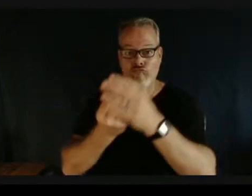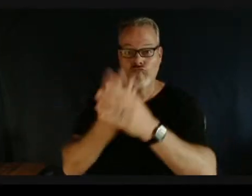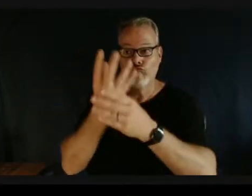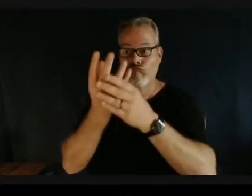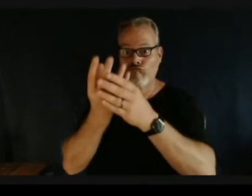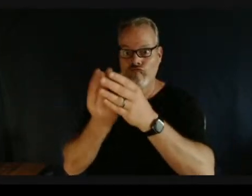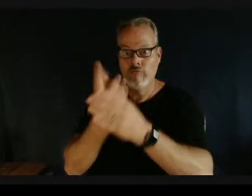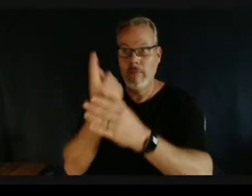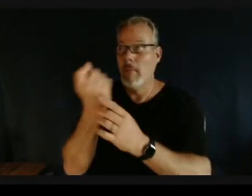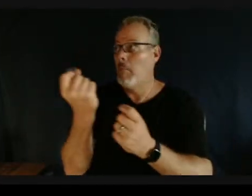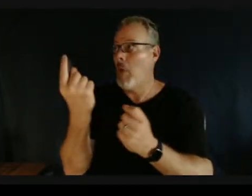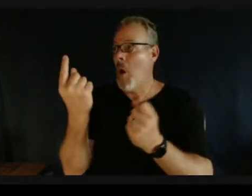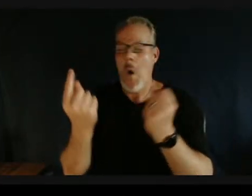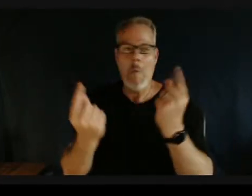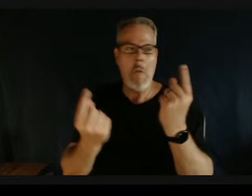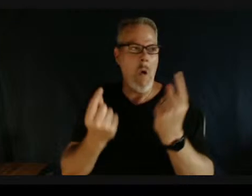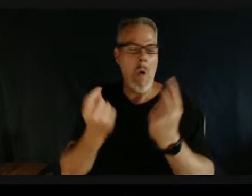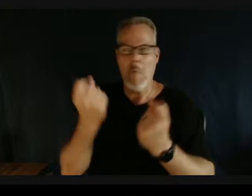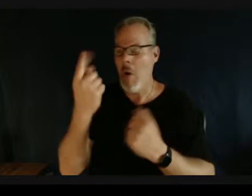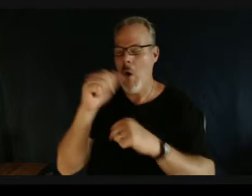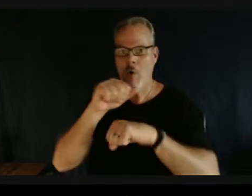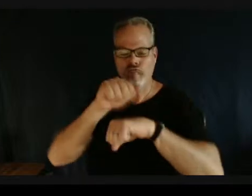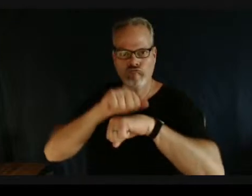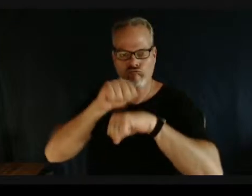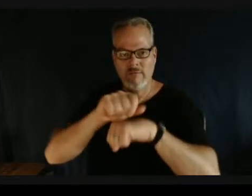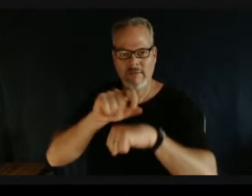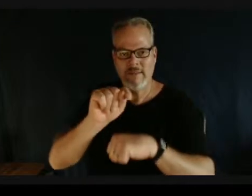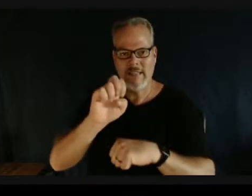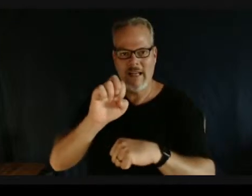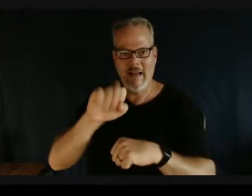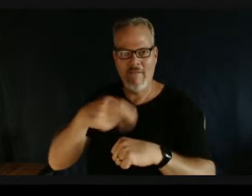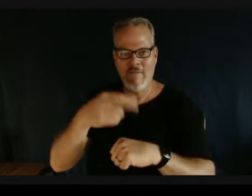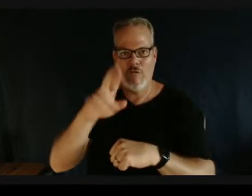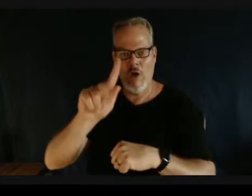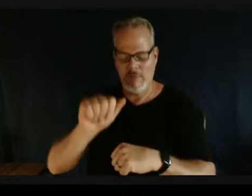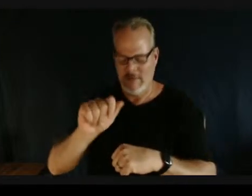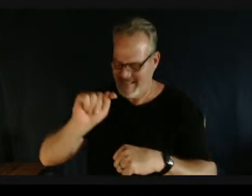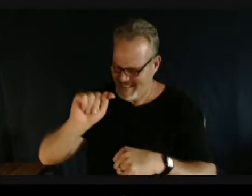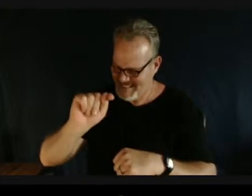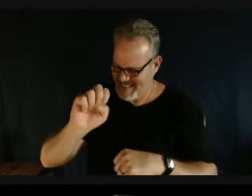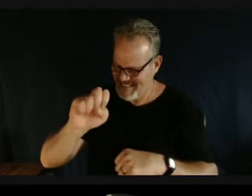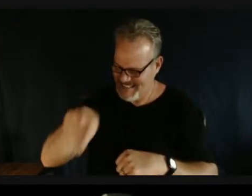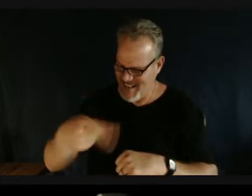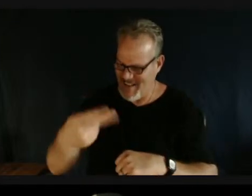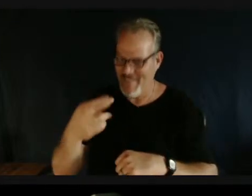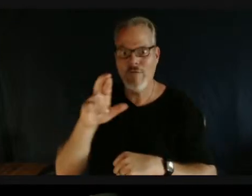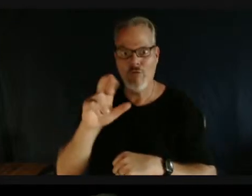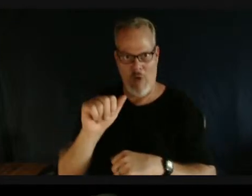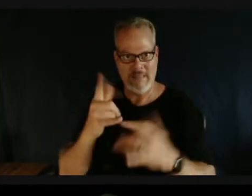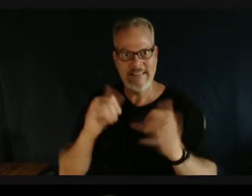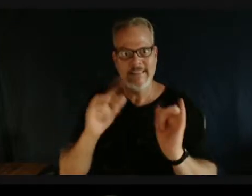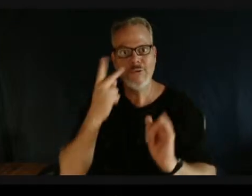tephra on the back of the cone, it shows that the emission's still got a decent amount of gas in there.